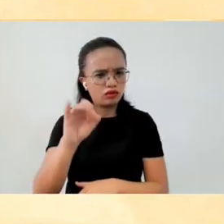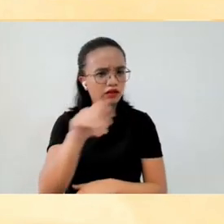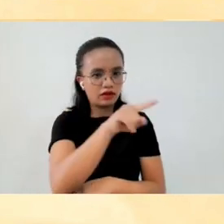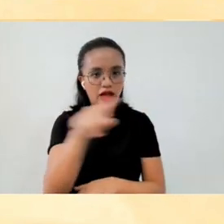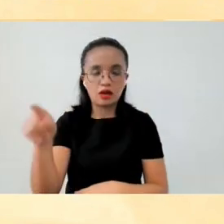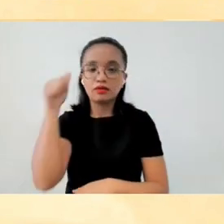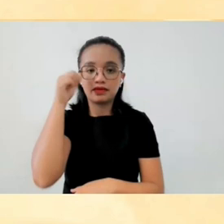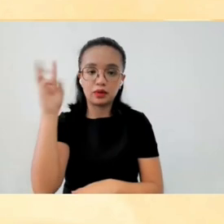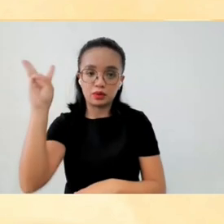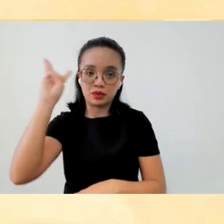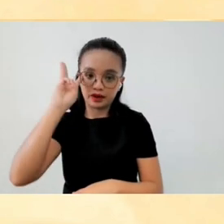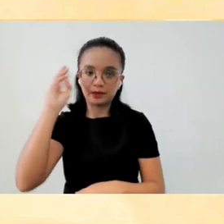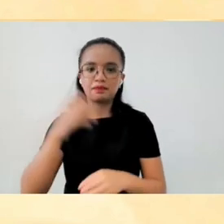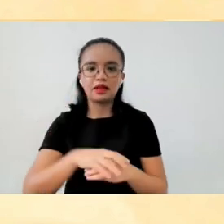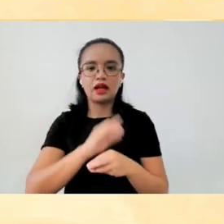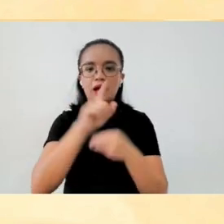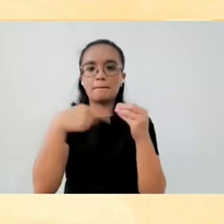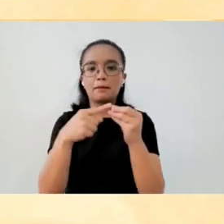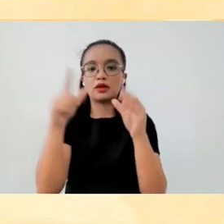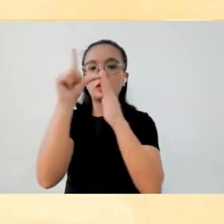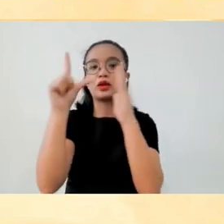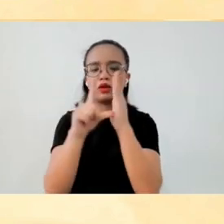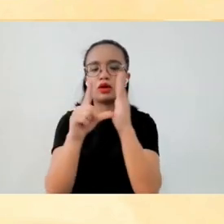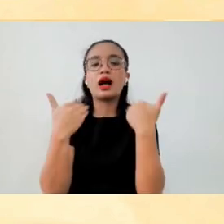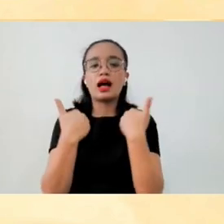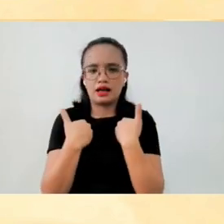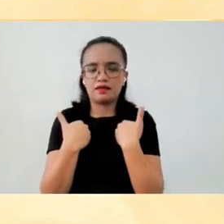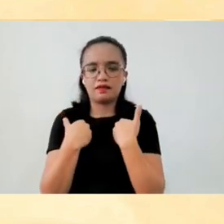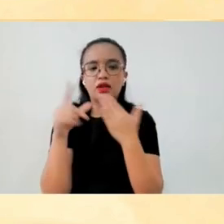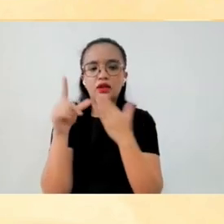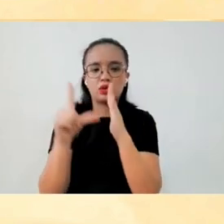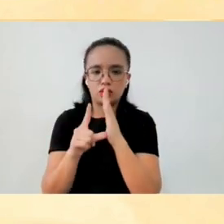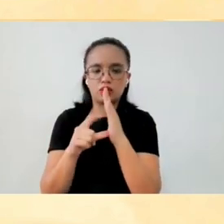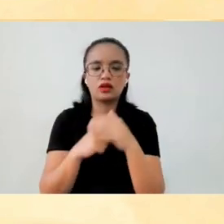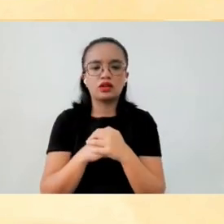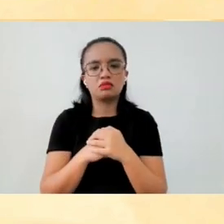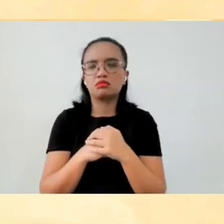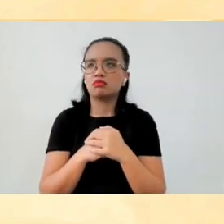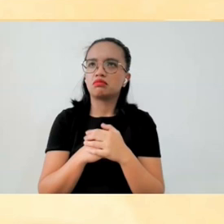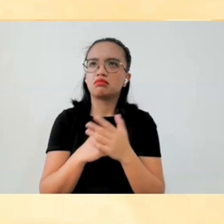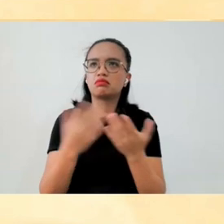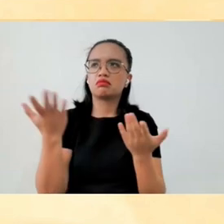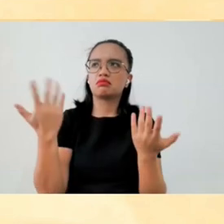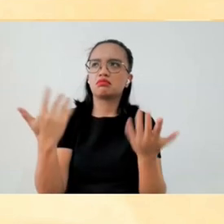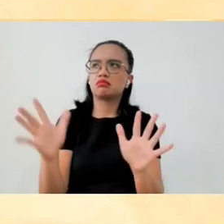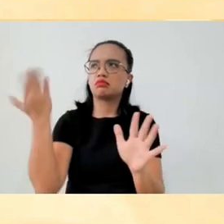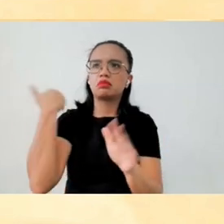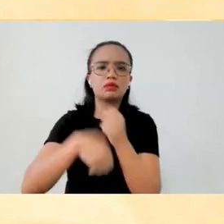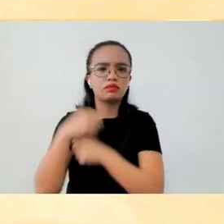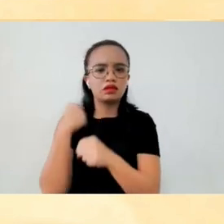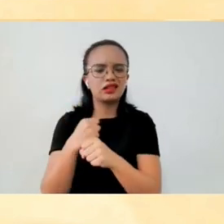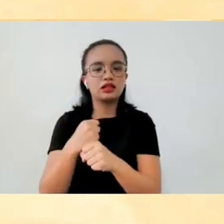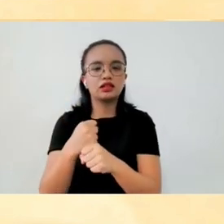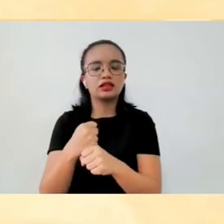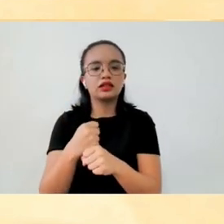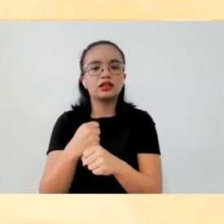of the law, that there is an existing law which was actually like approved last year. So it's